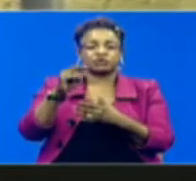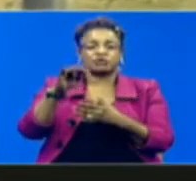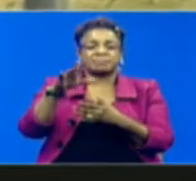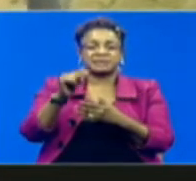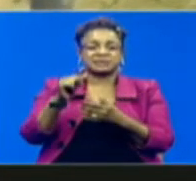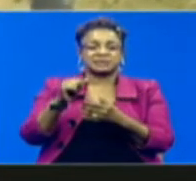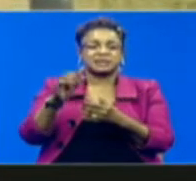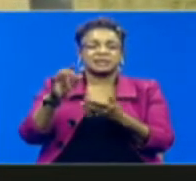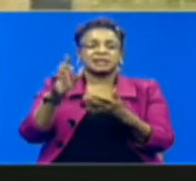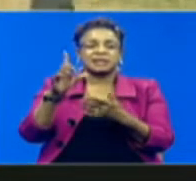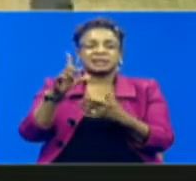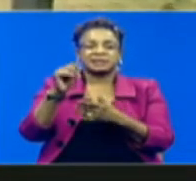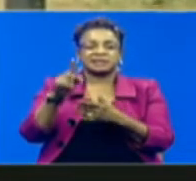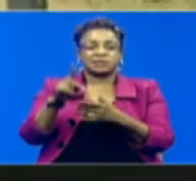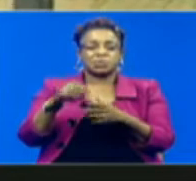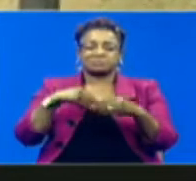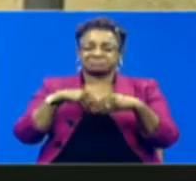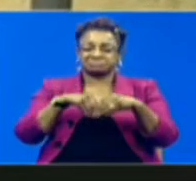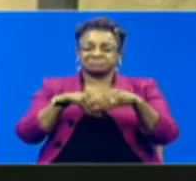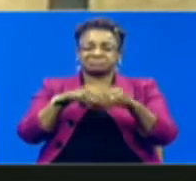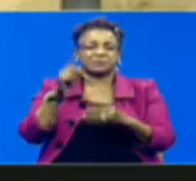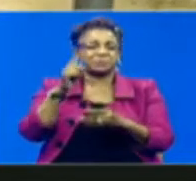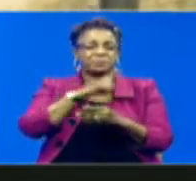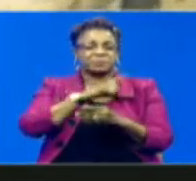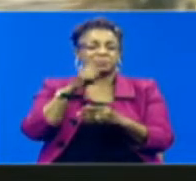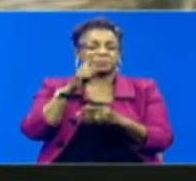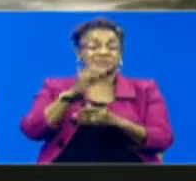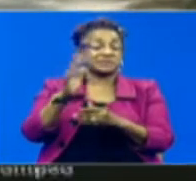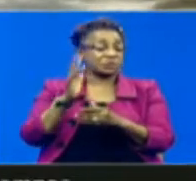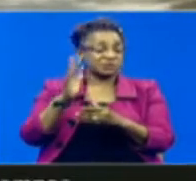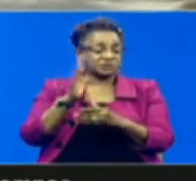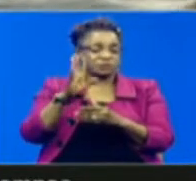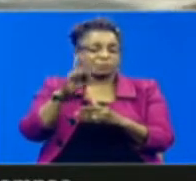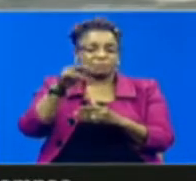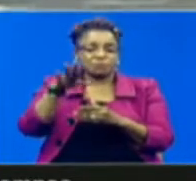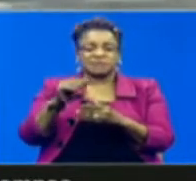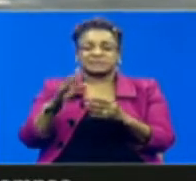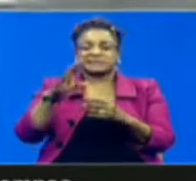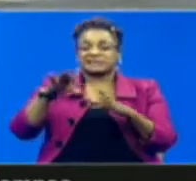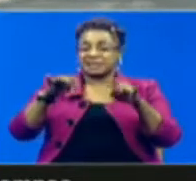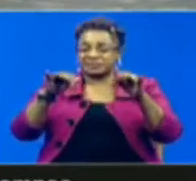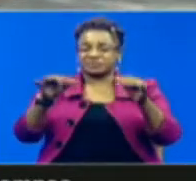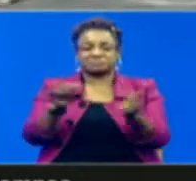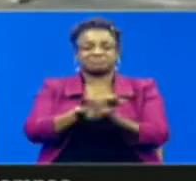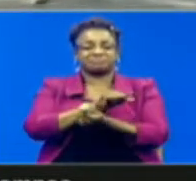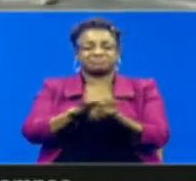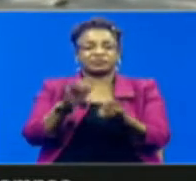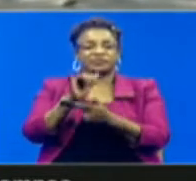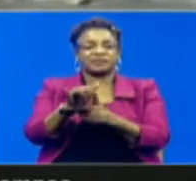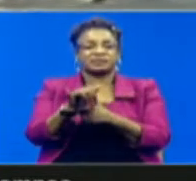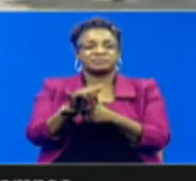Changamwe were escorted under tight security to Bamburi Cement for the destruction of the grain.